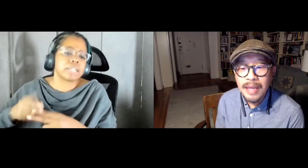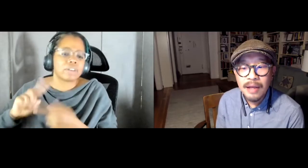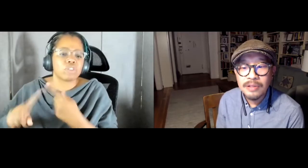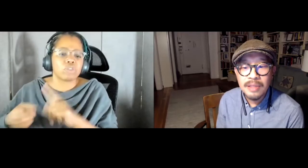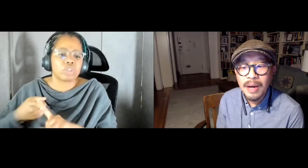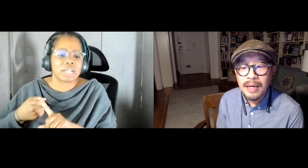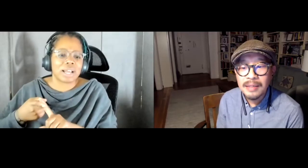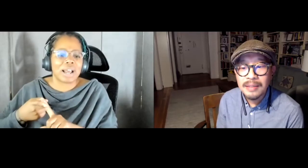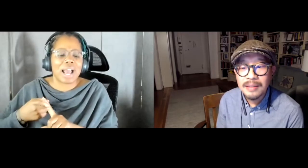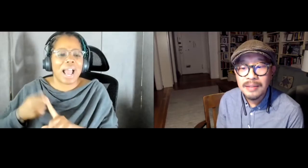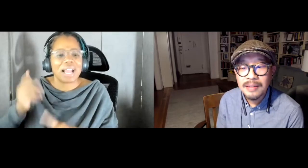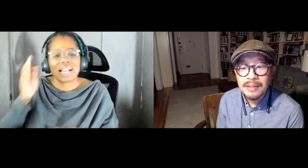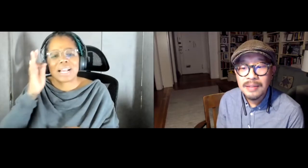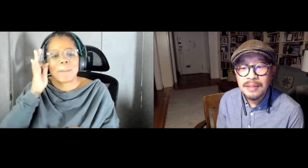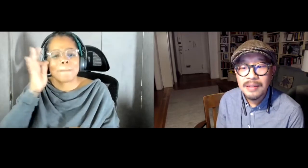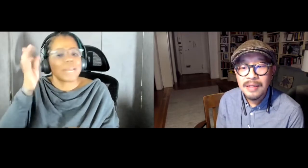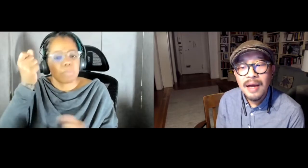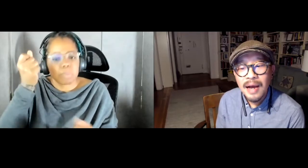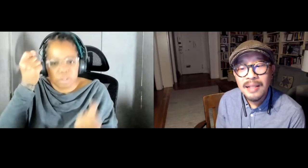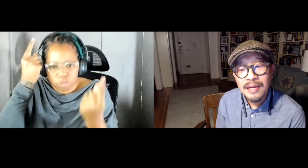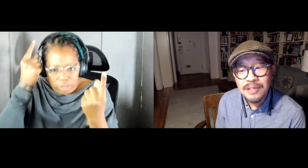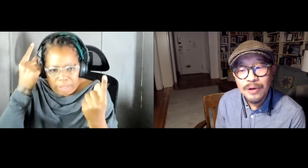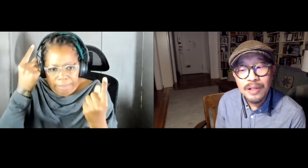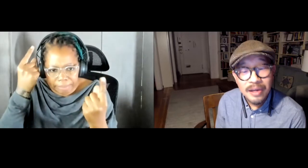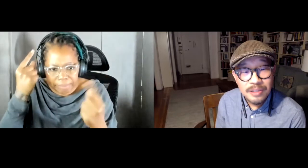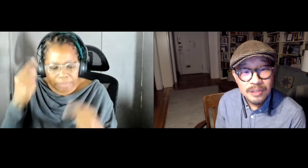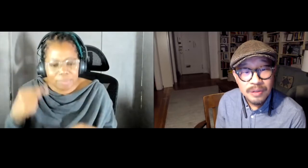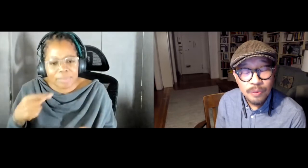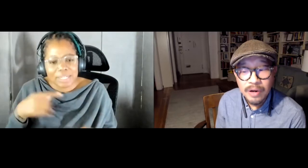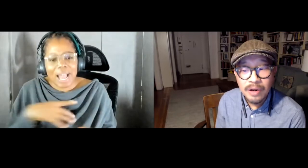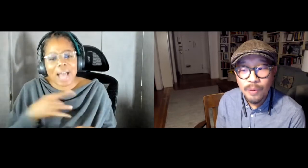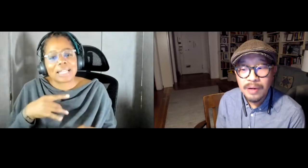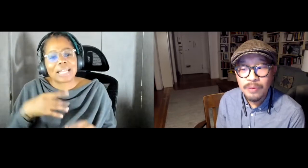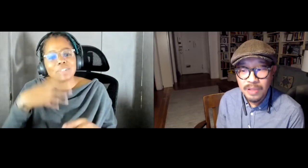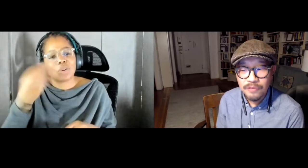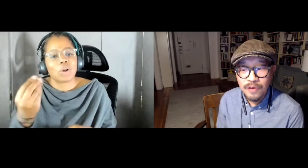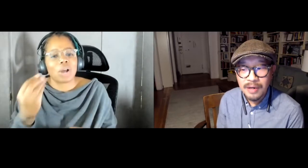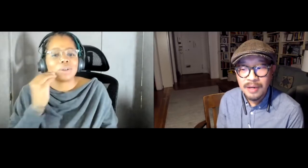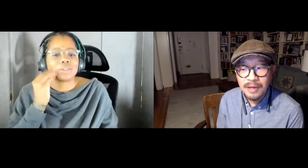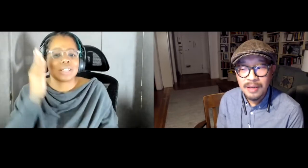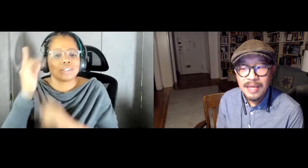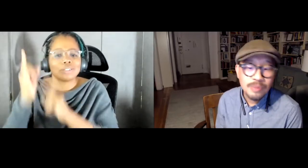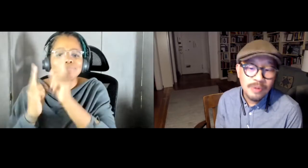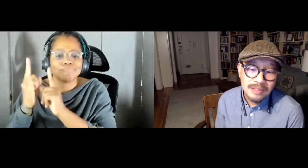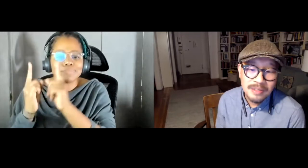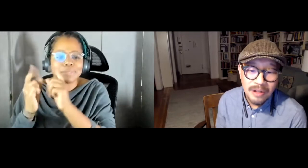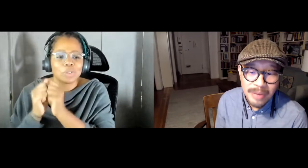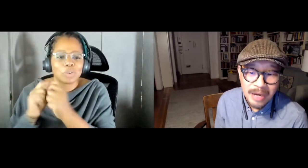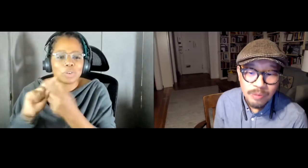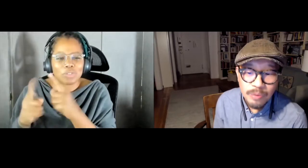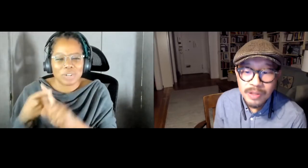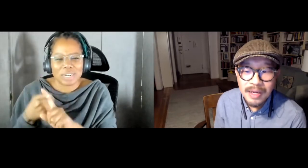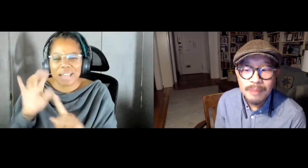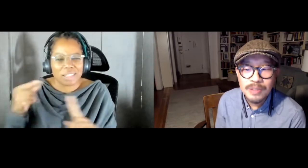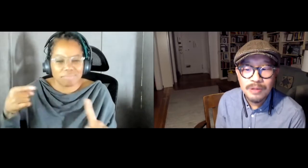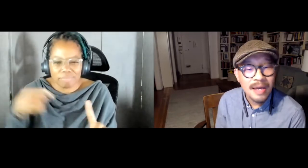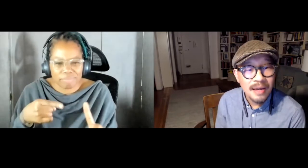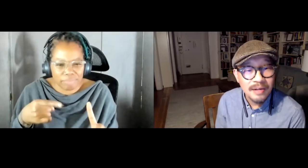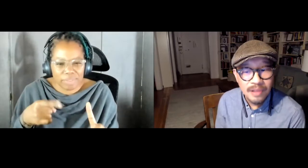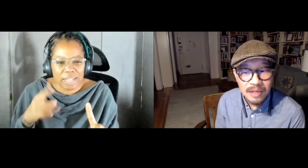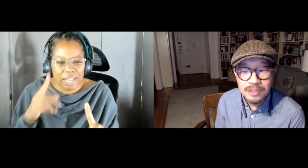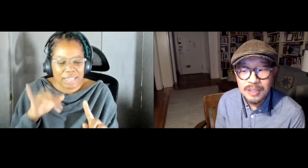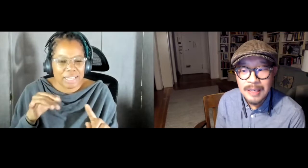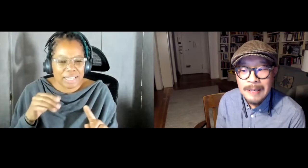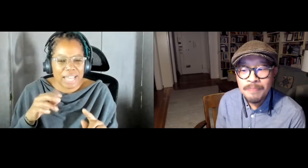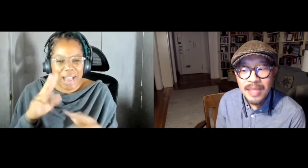barely be held in the mind. I like to go to lunch, one-on-one with a friend. That's what this is all about, what we're leading up to, that